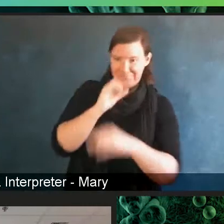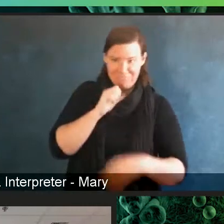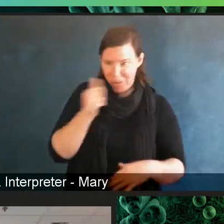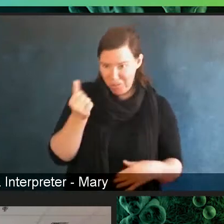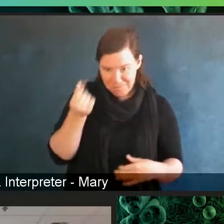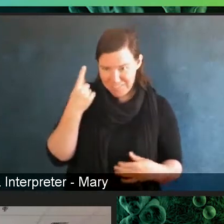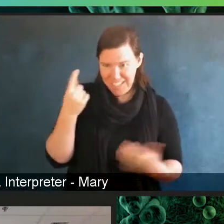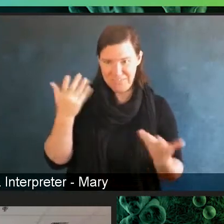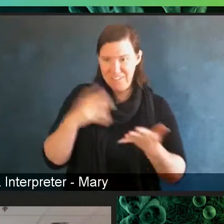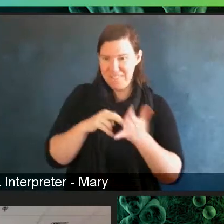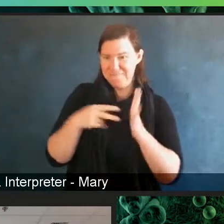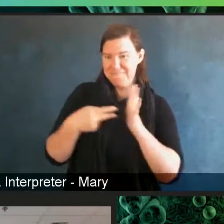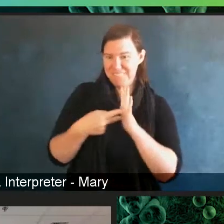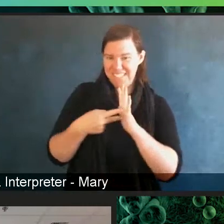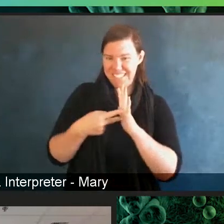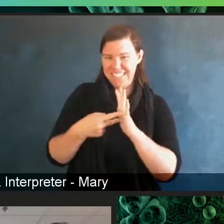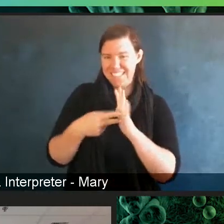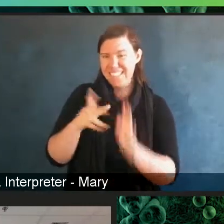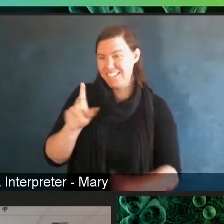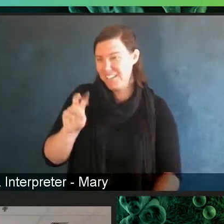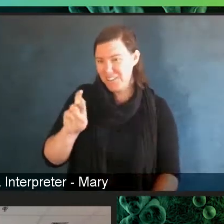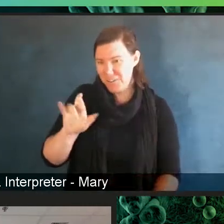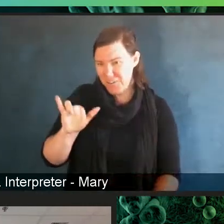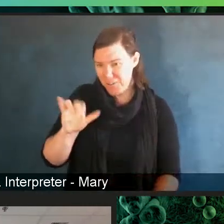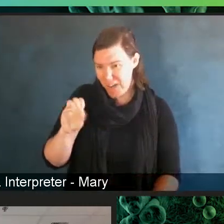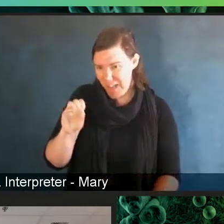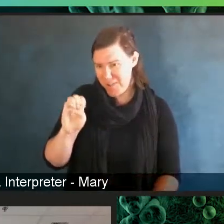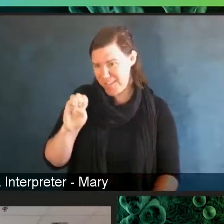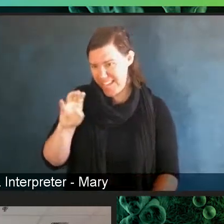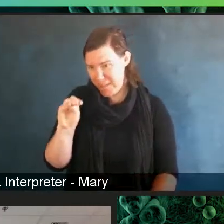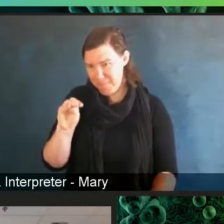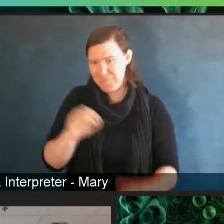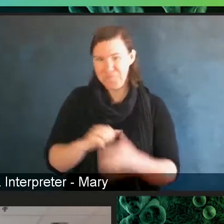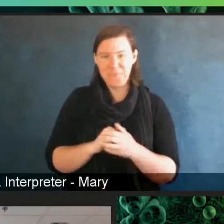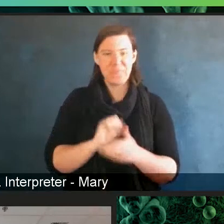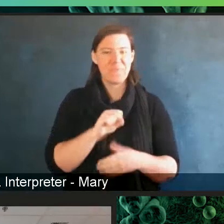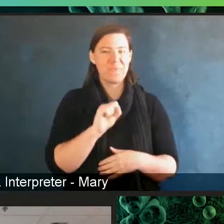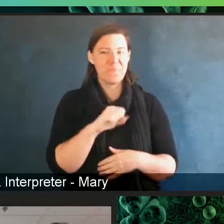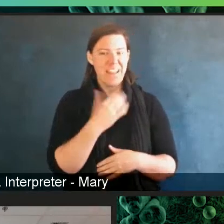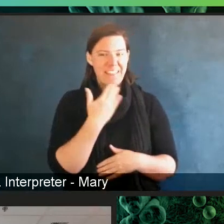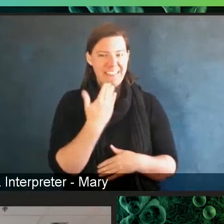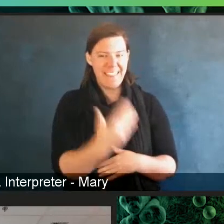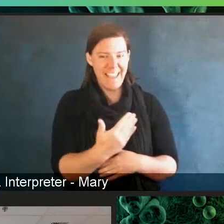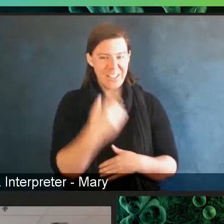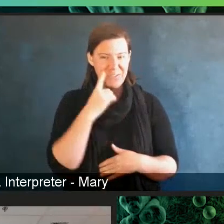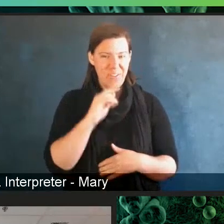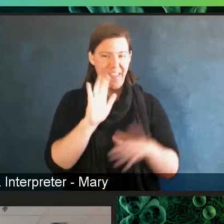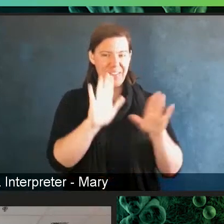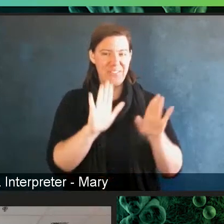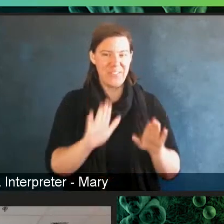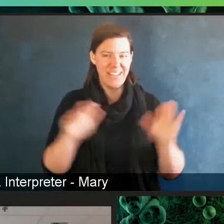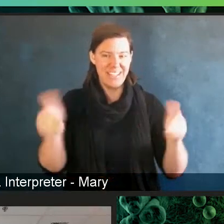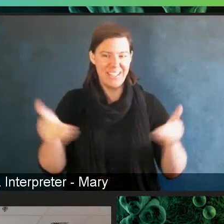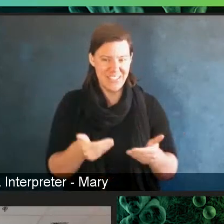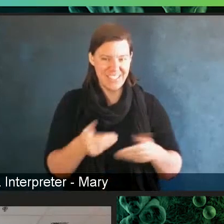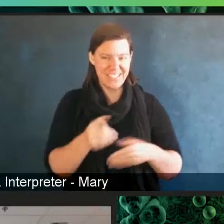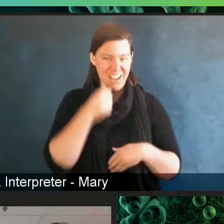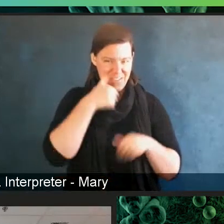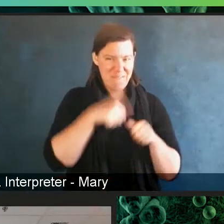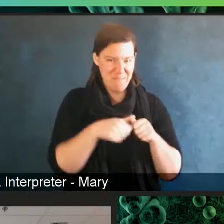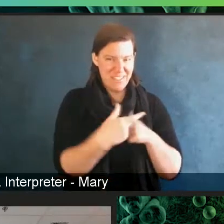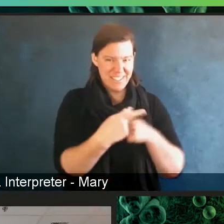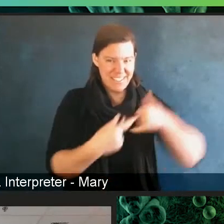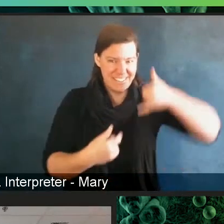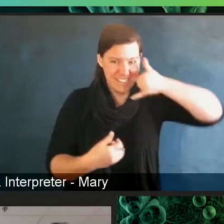I remember that welcoming phone call very well. So as you mentioned, cryo-EM stands for cryogenic